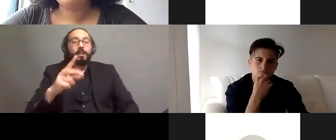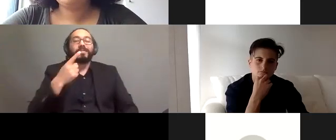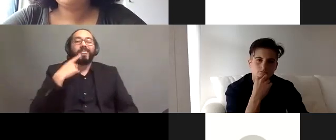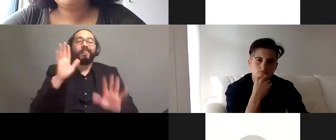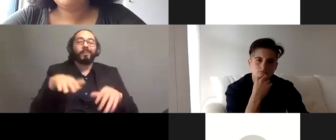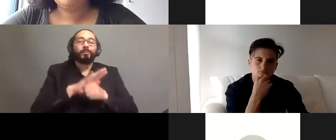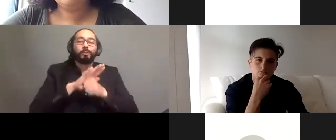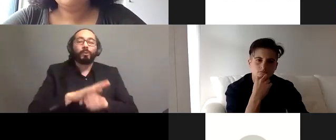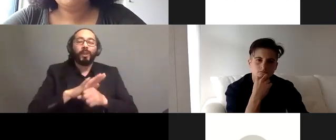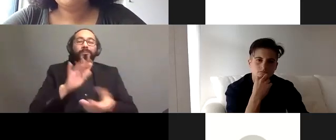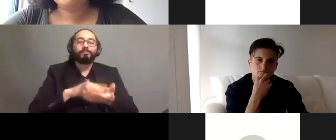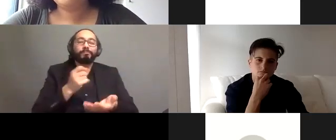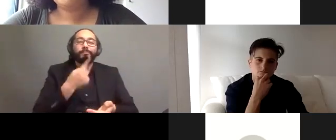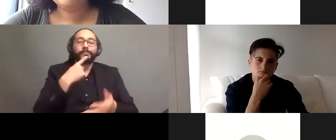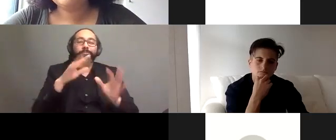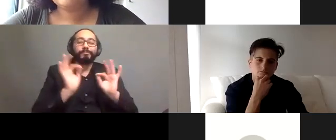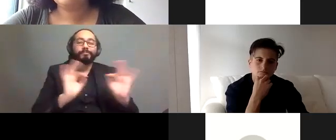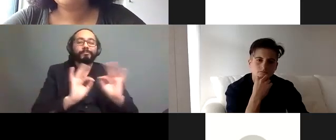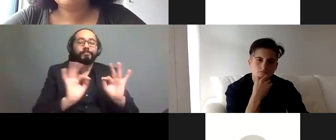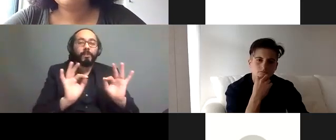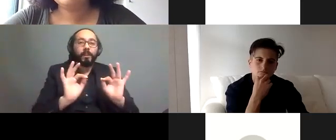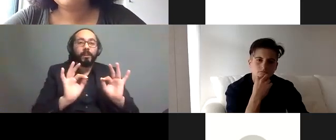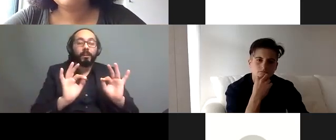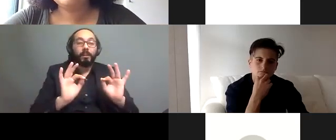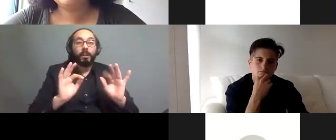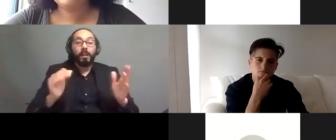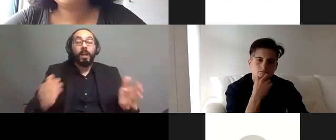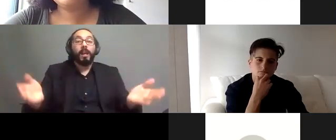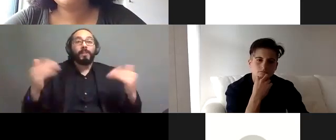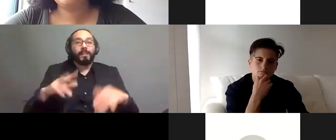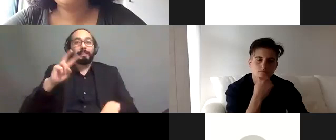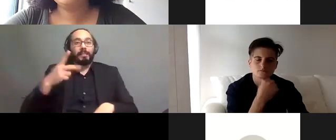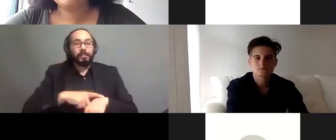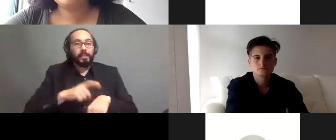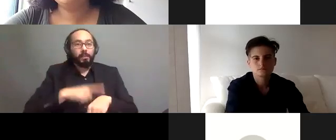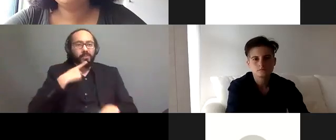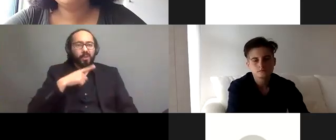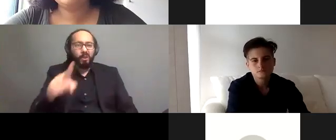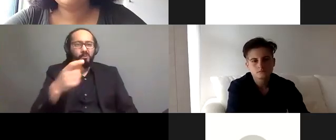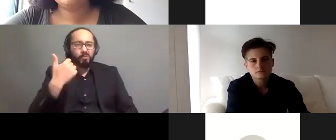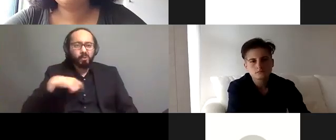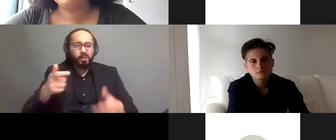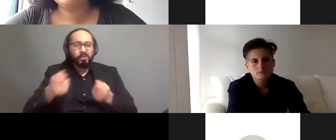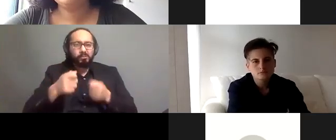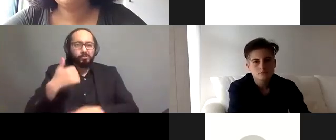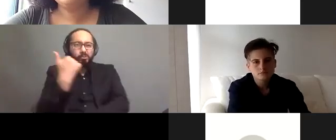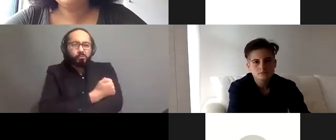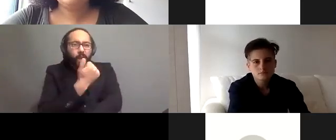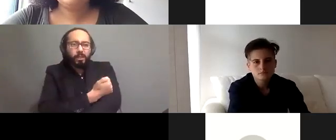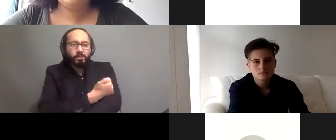they accused me of, you know, just trying to get drugs. And I was like, no, I'm like, I think I'm